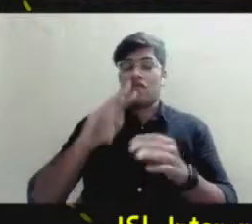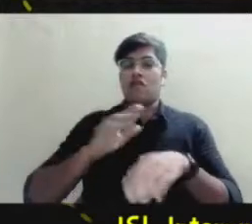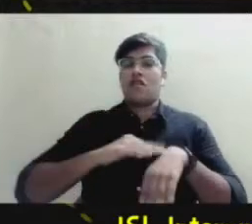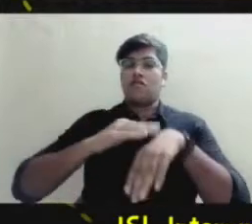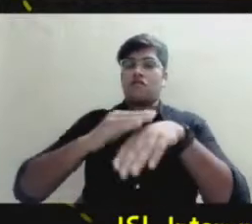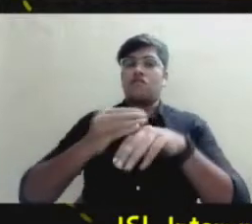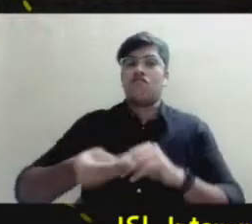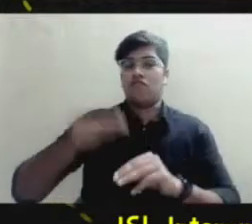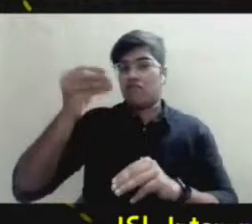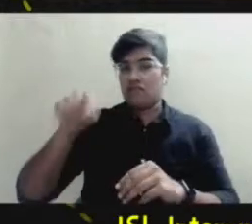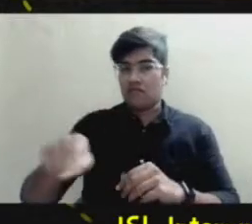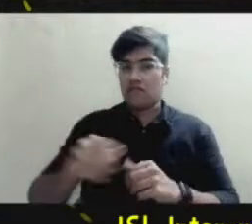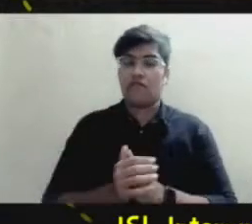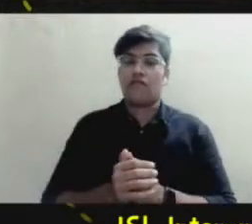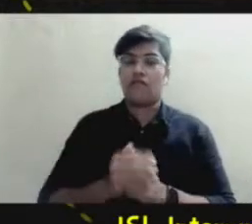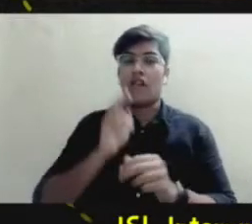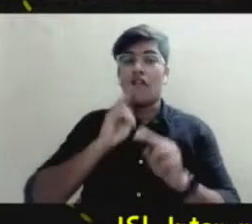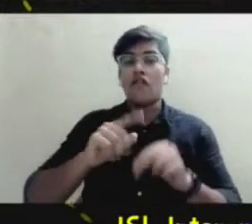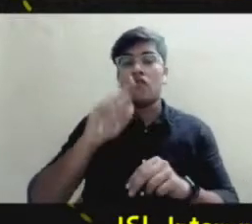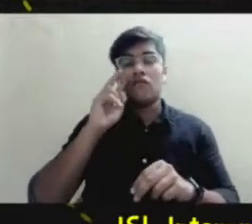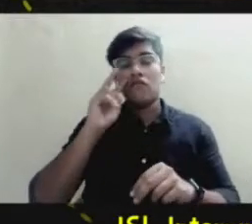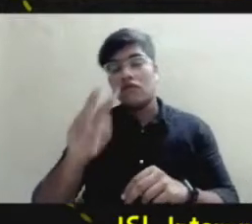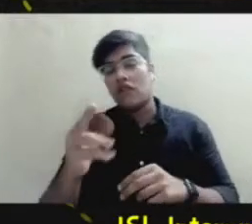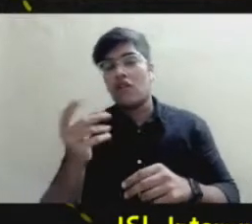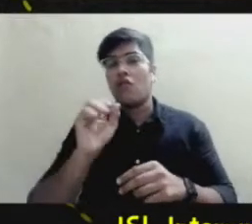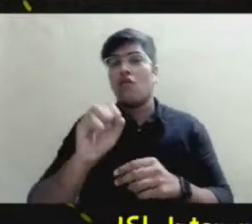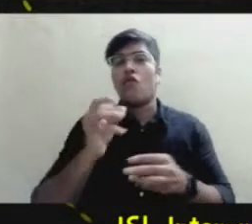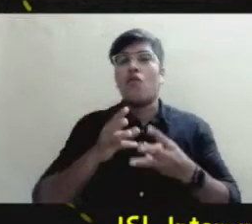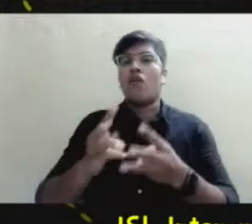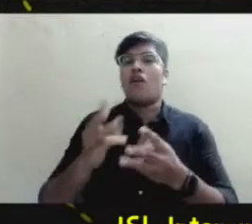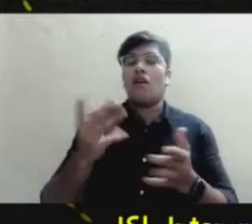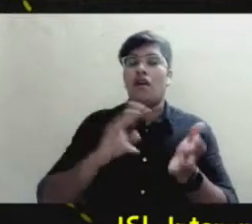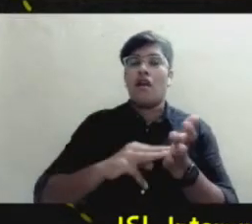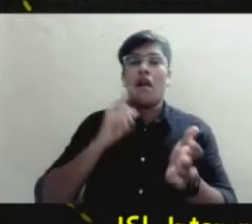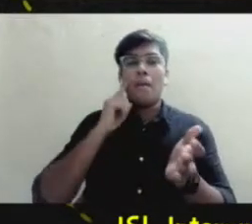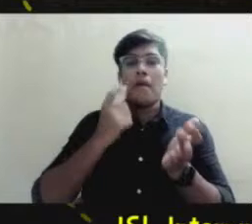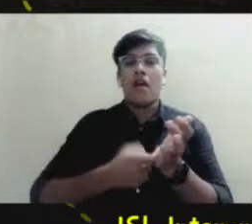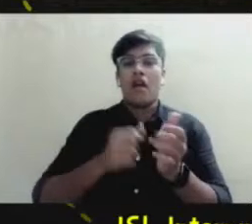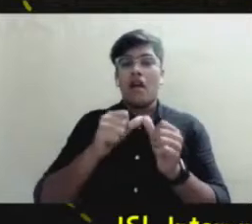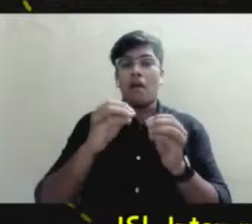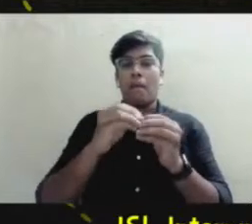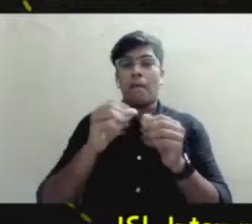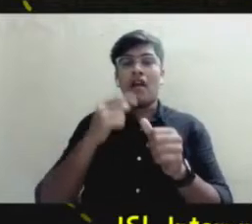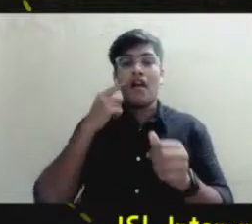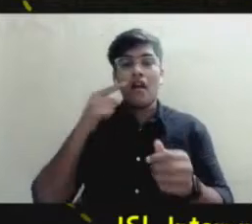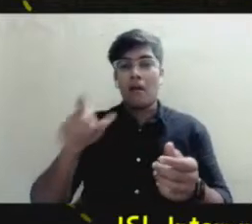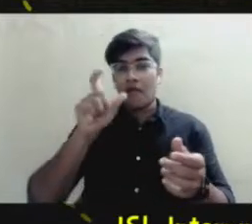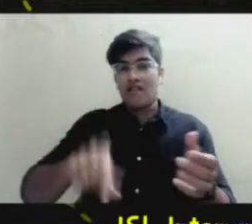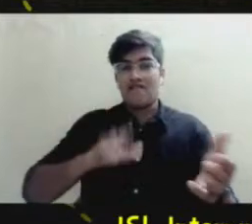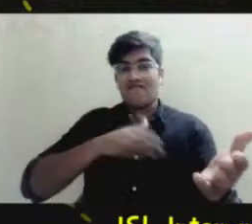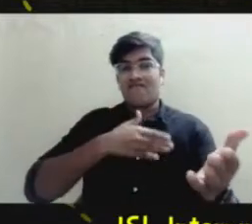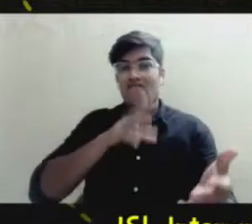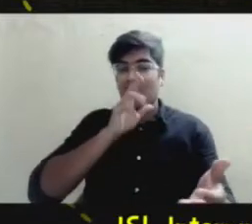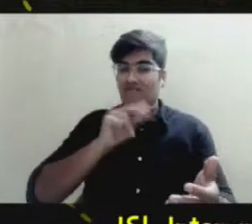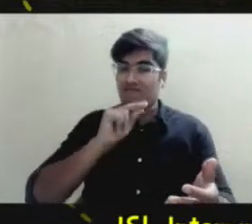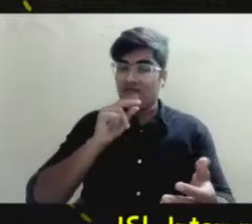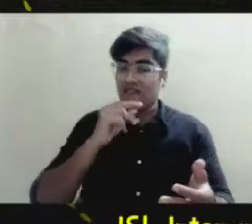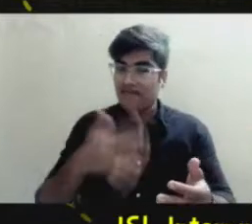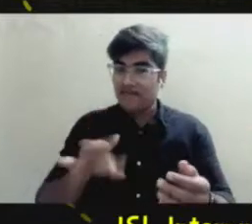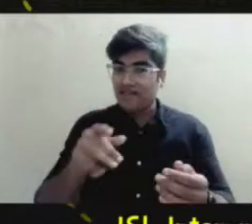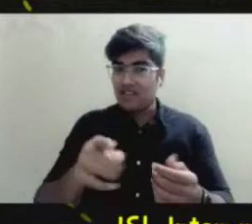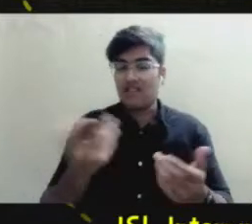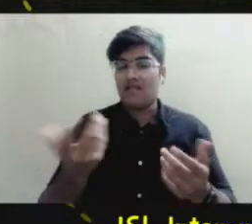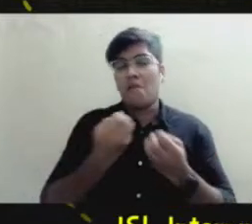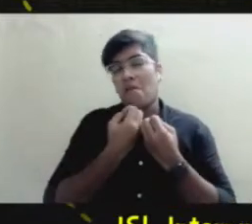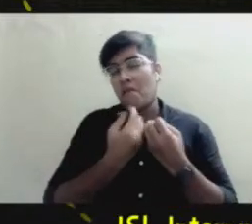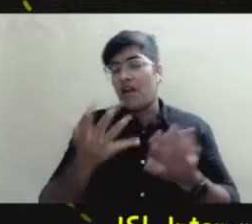you think of the manner in which Mirabai has been sung by some of the most iconic singers in our